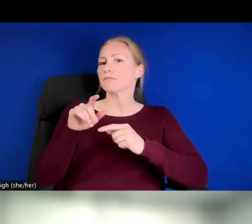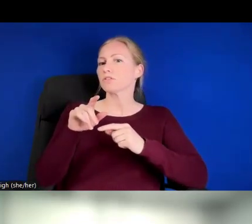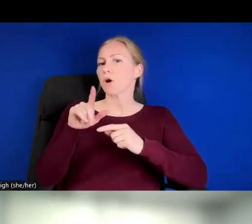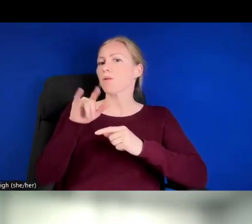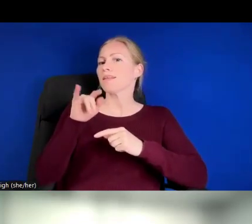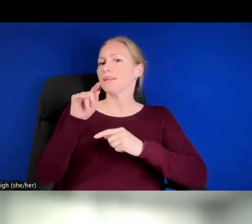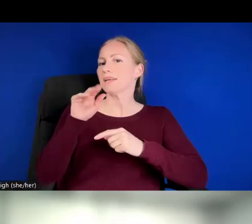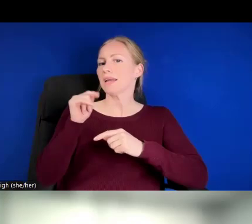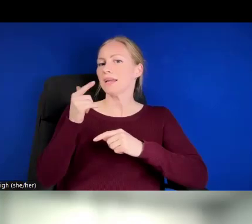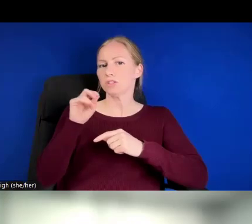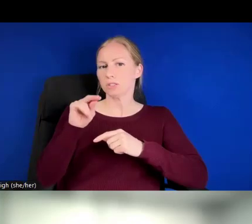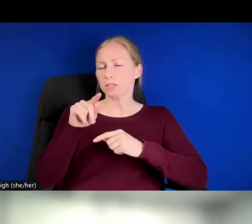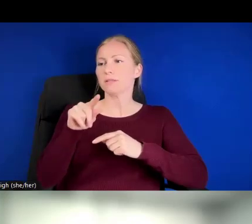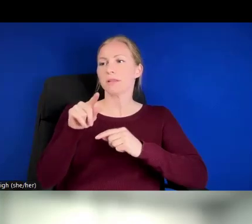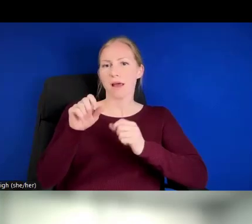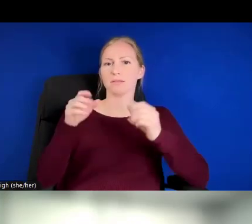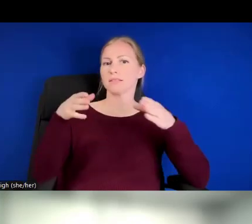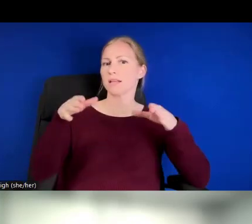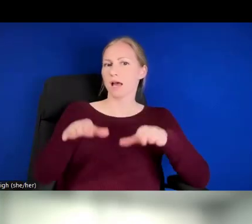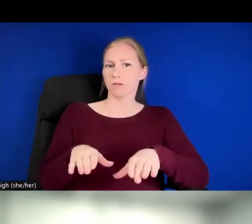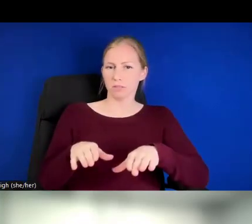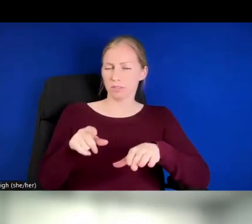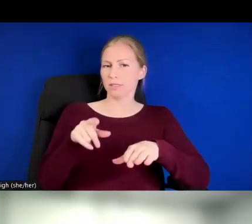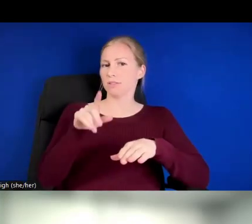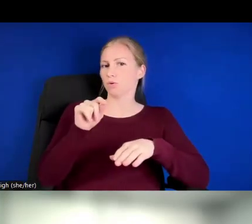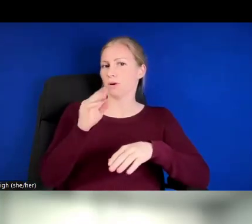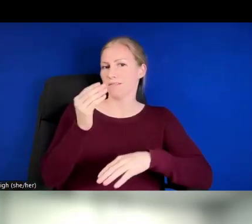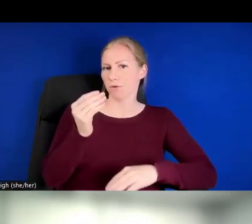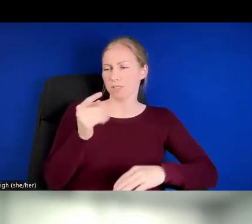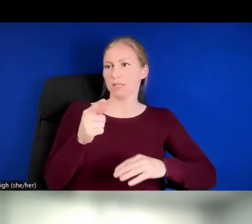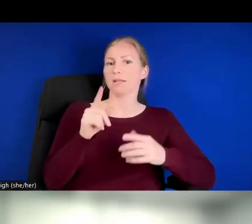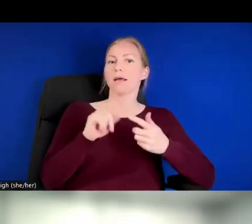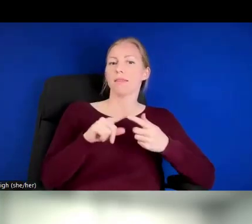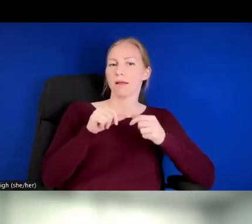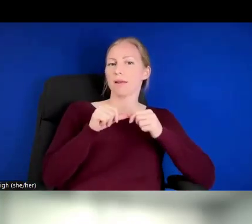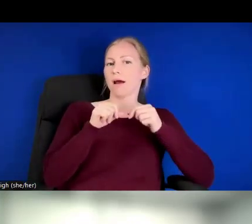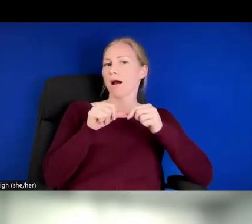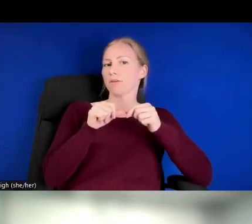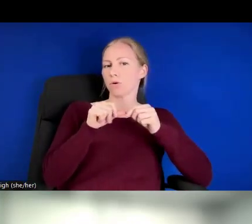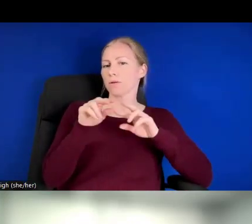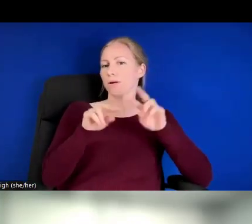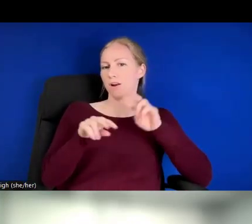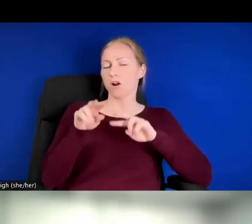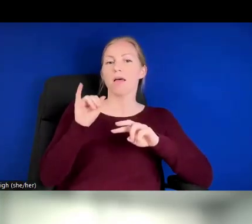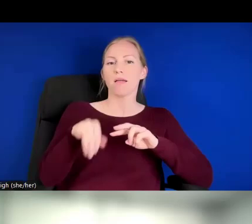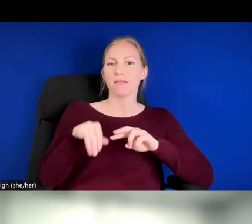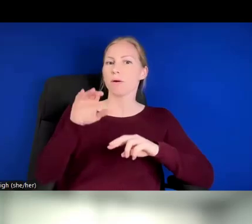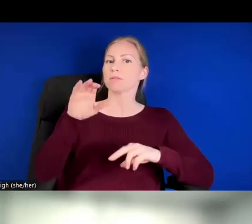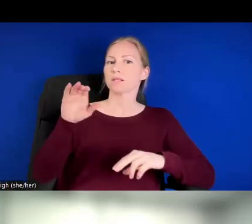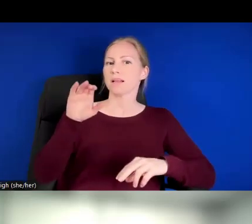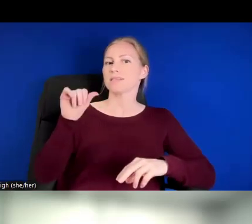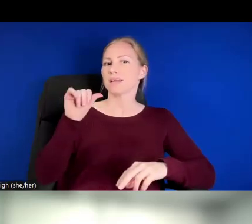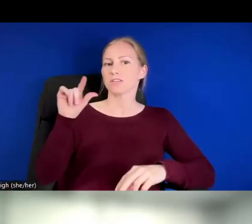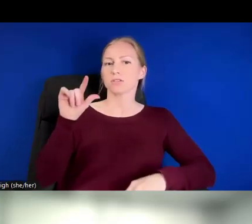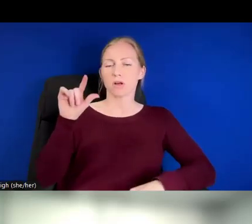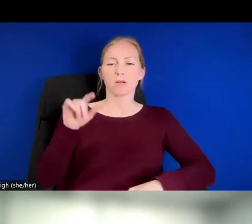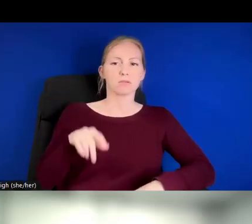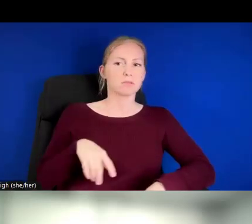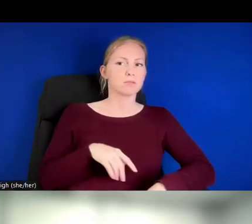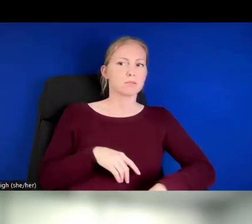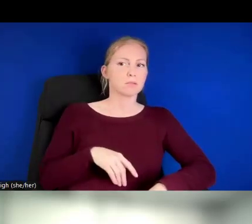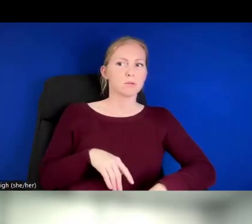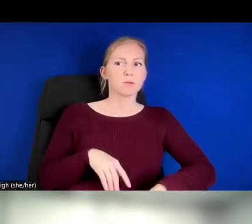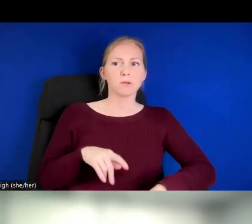settled in 2014, and there was an ongoing monitoring. That was a class action lawsuit. So I'm not